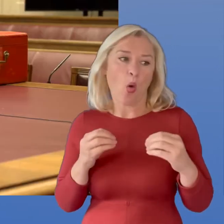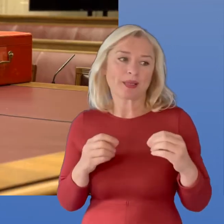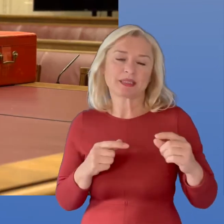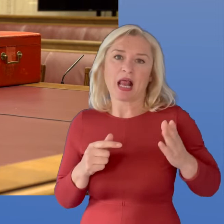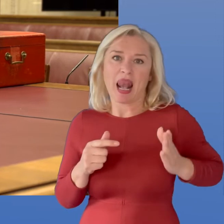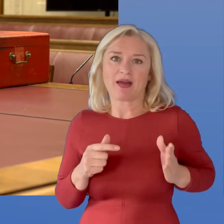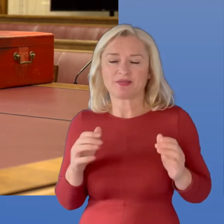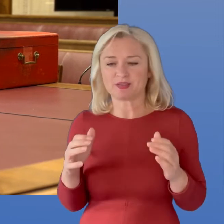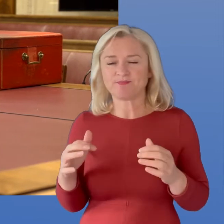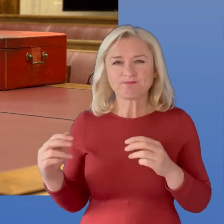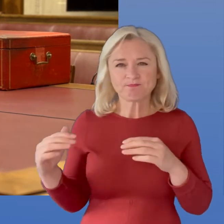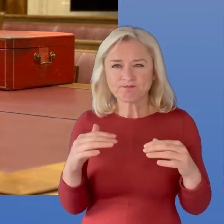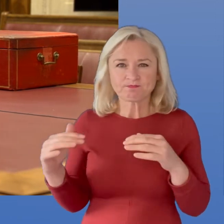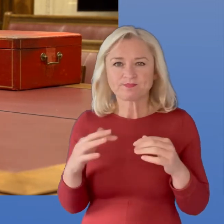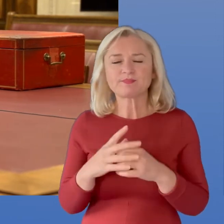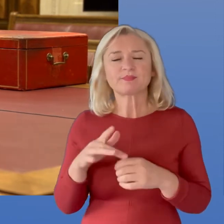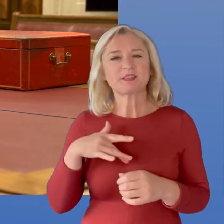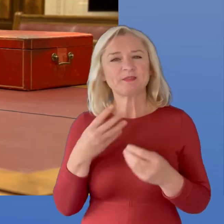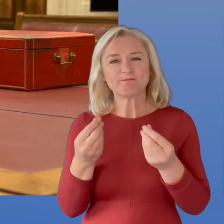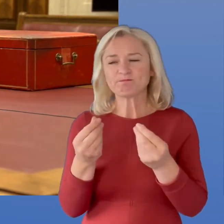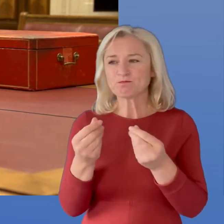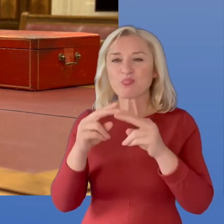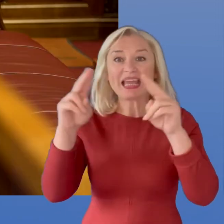is a distinctly international flavour in the Senate